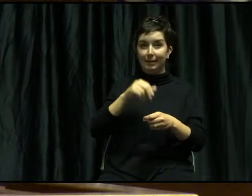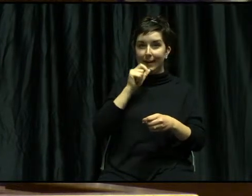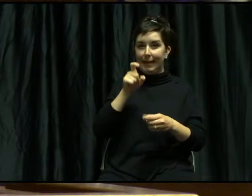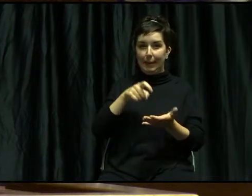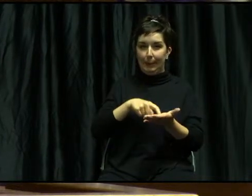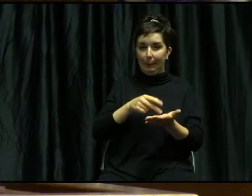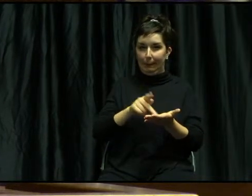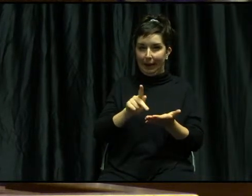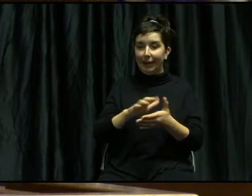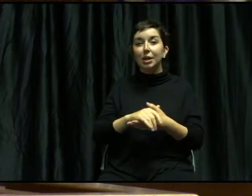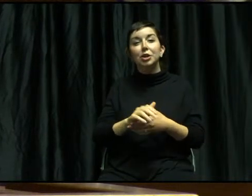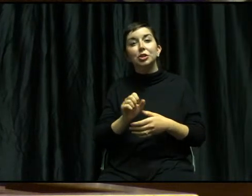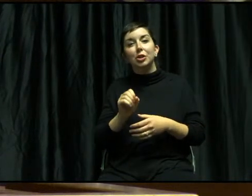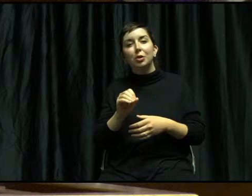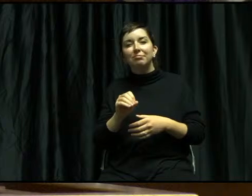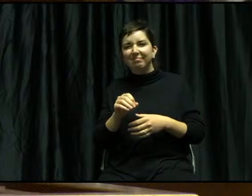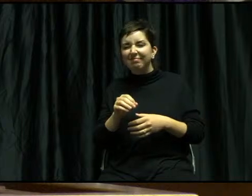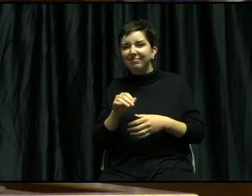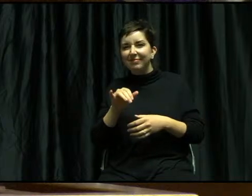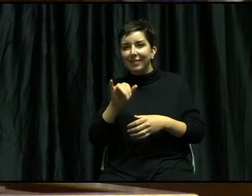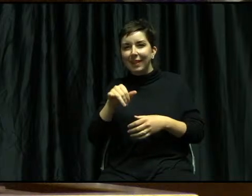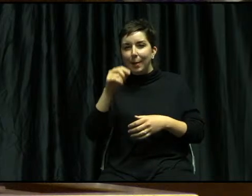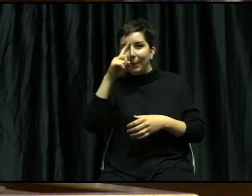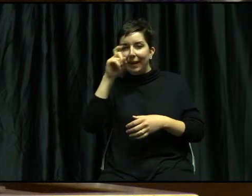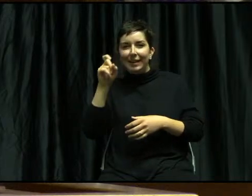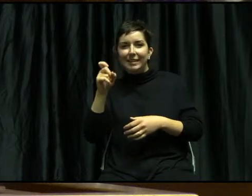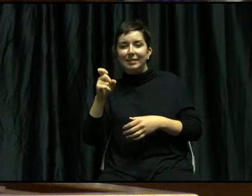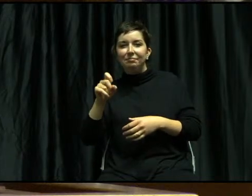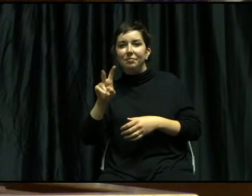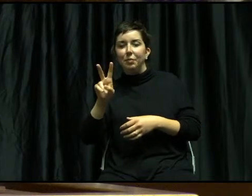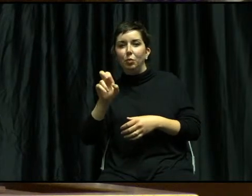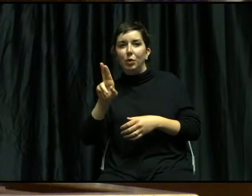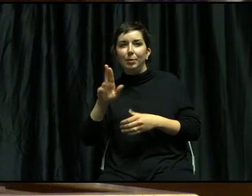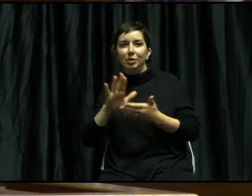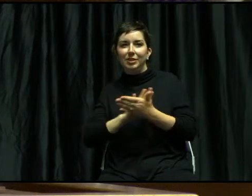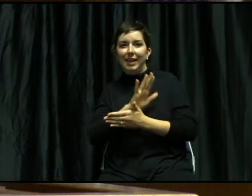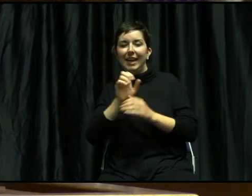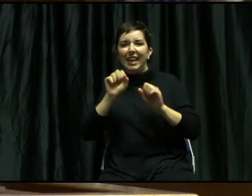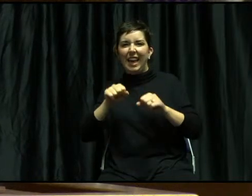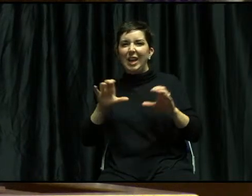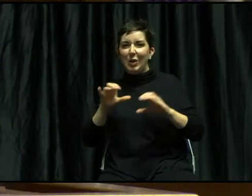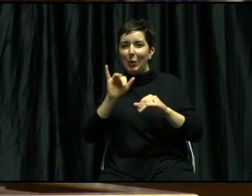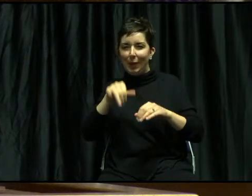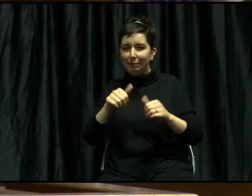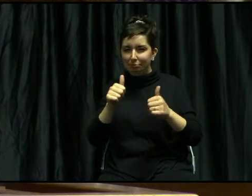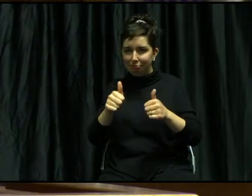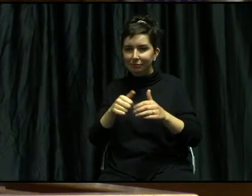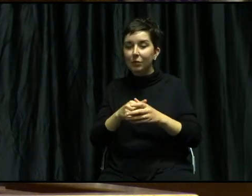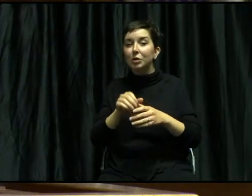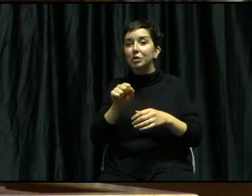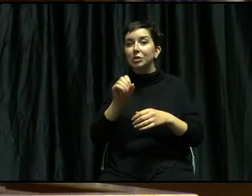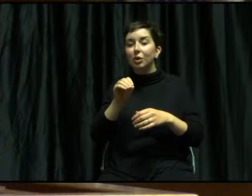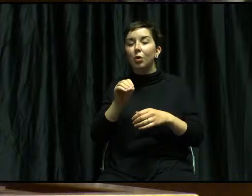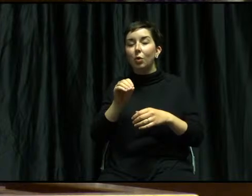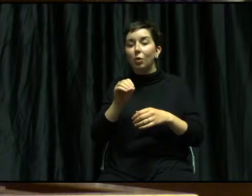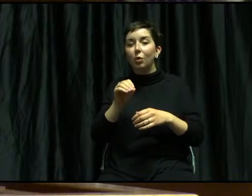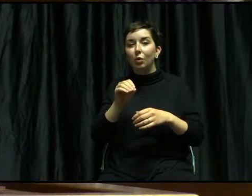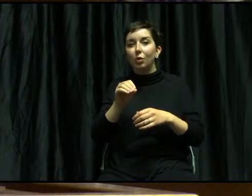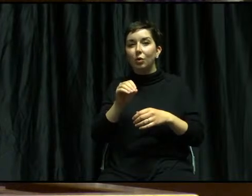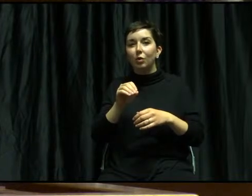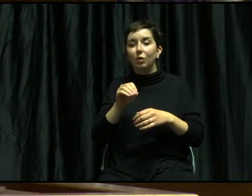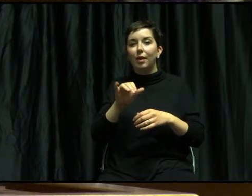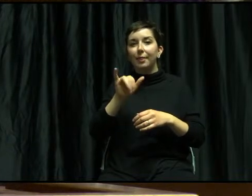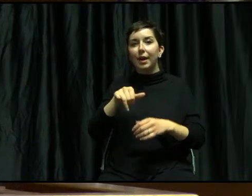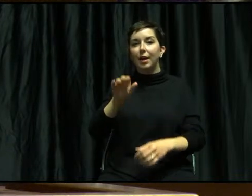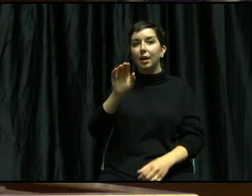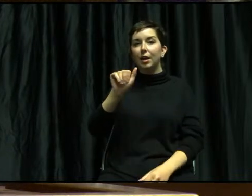lot of universities have already done, and because of the generosity of Weber State that we're able to do that. The mission of the Alumni Association is